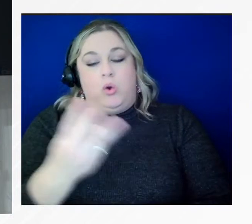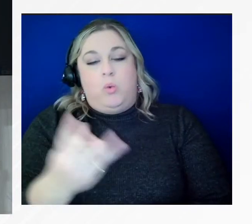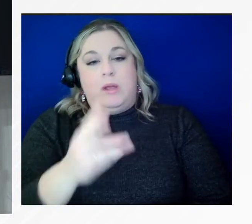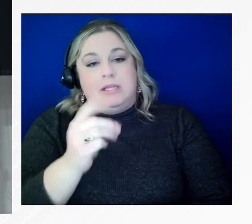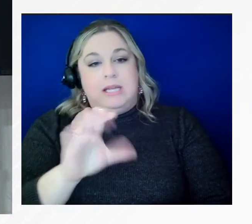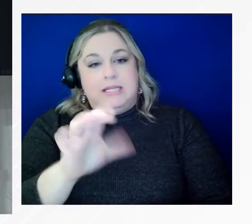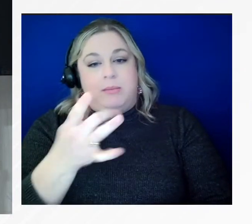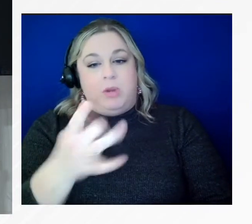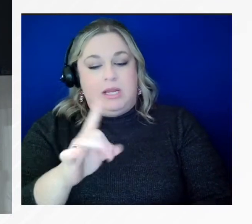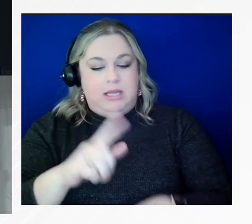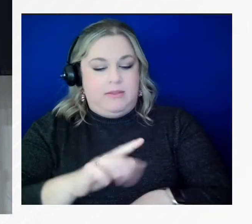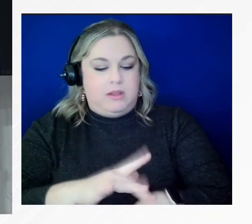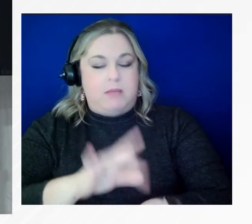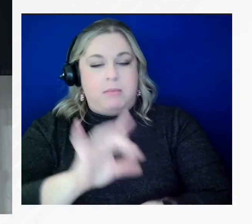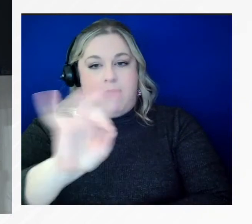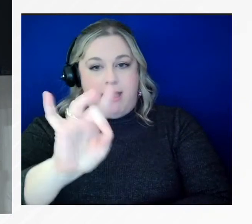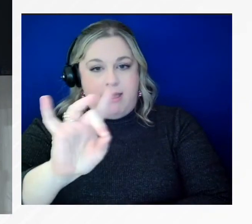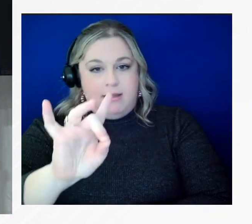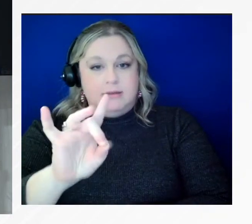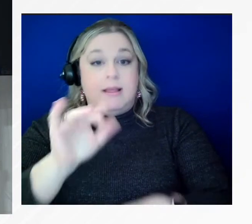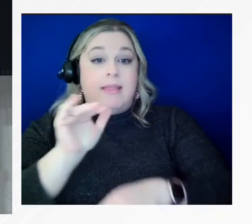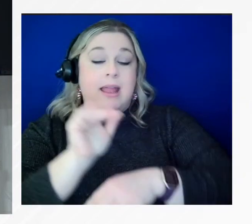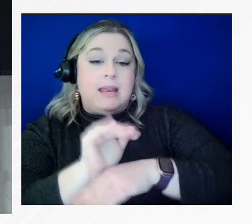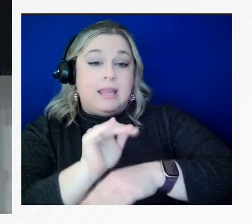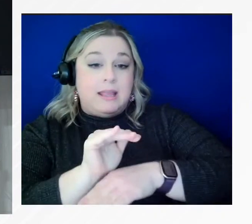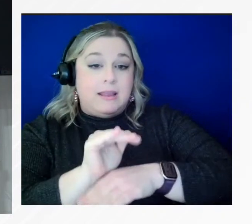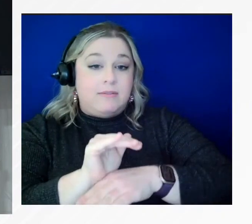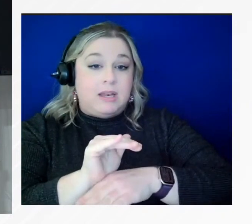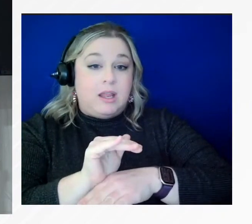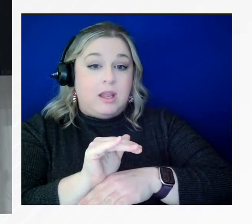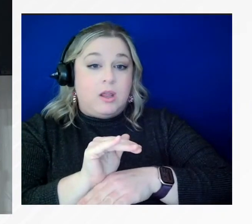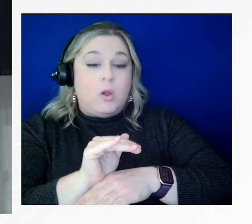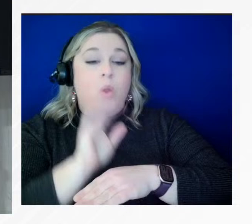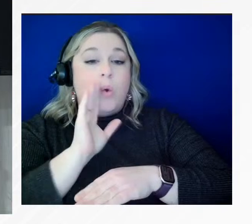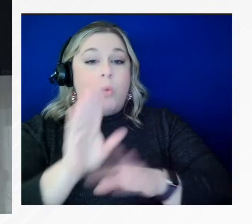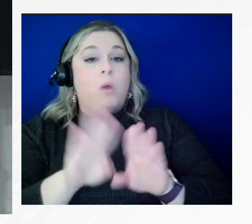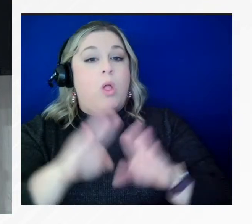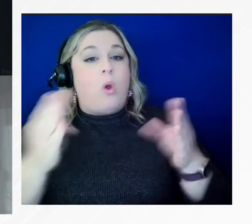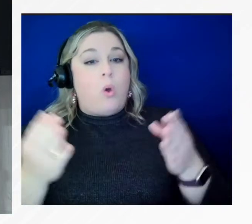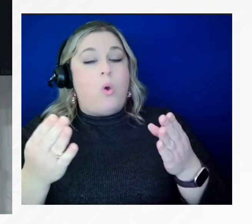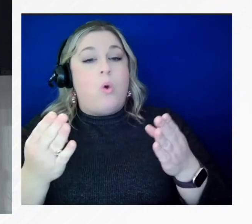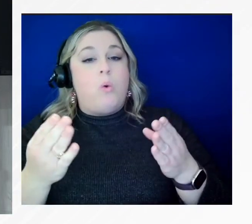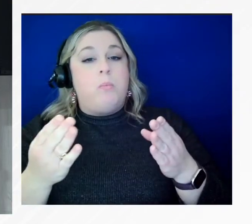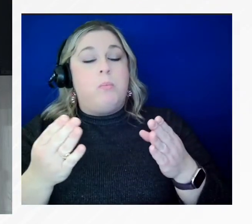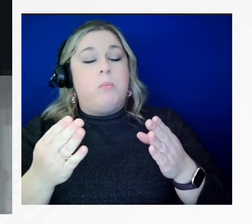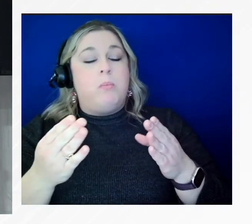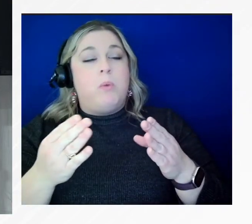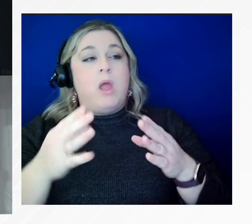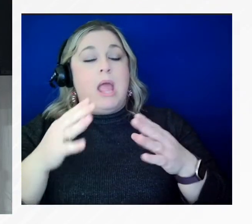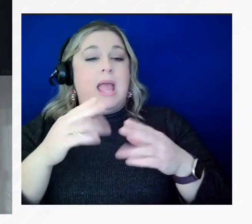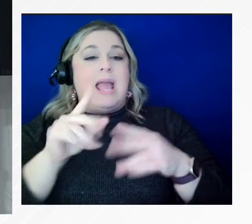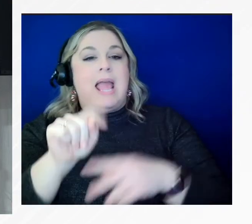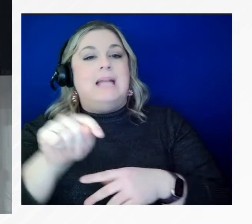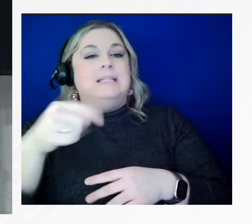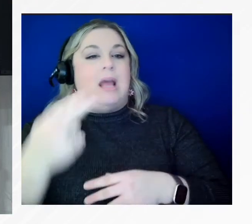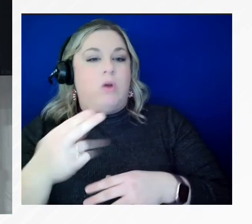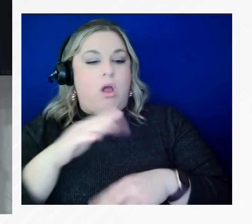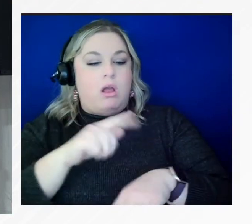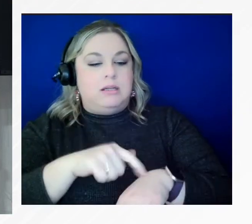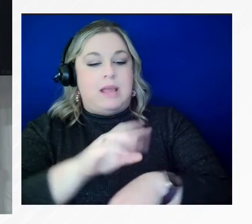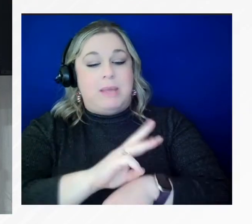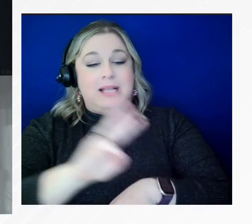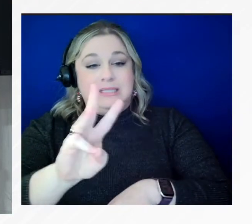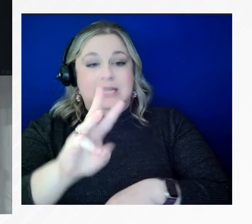a.m. That evening, we will host an in-person town hall and community forum at 6 p.m. at City